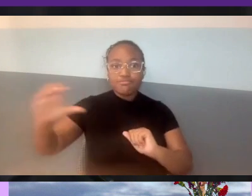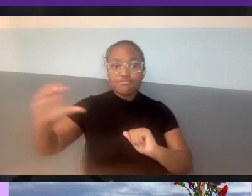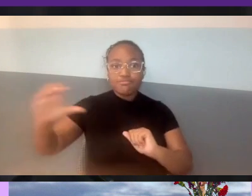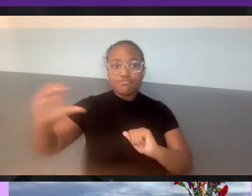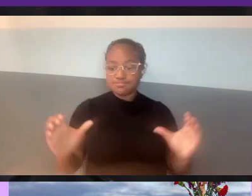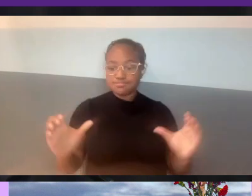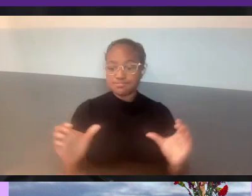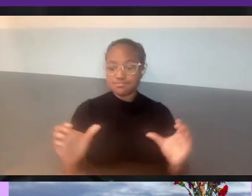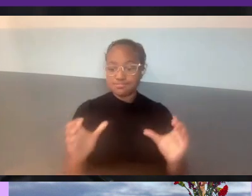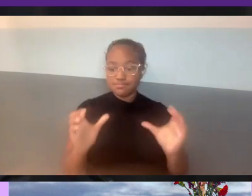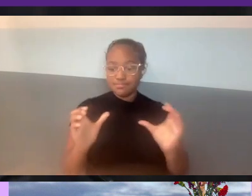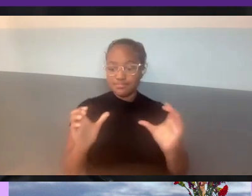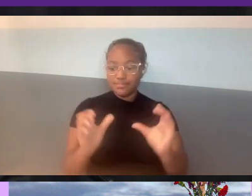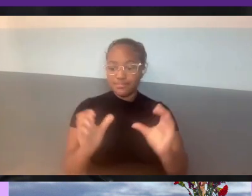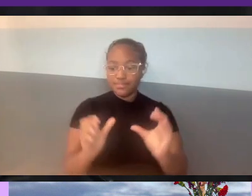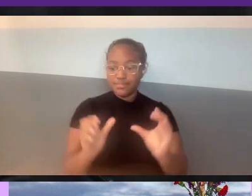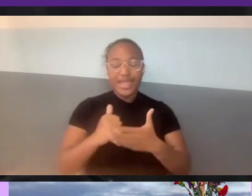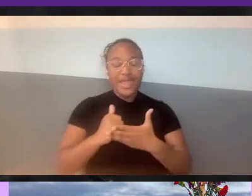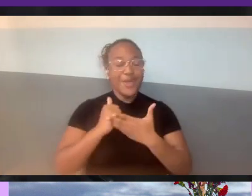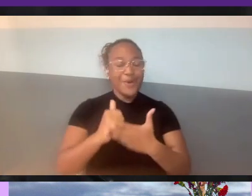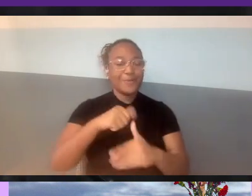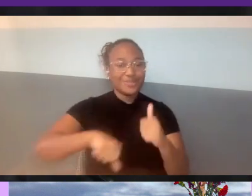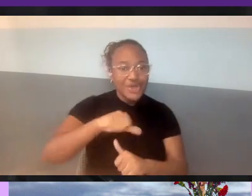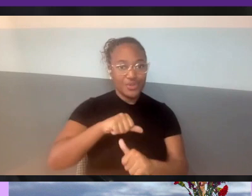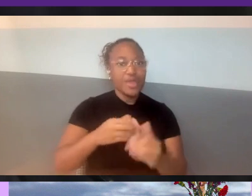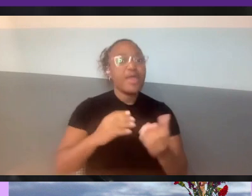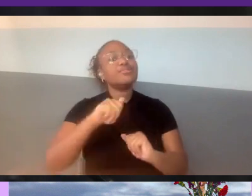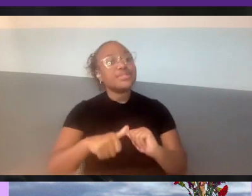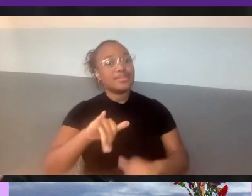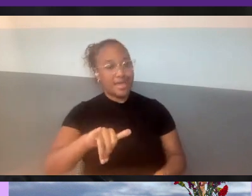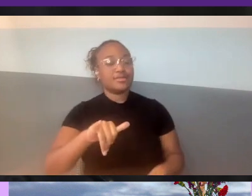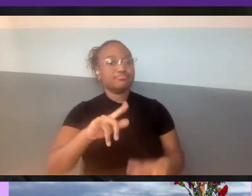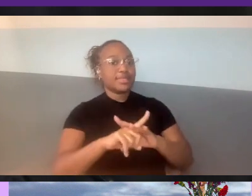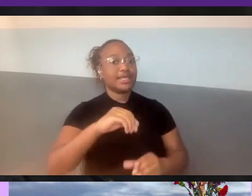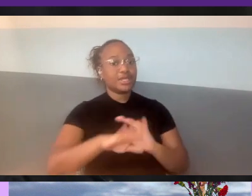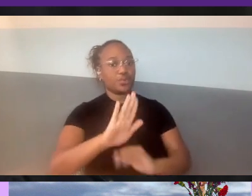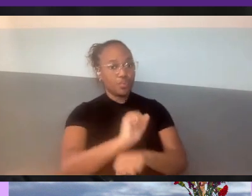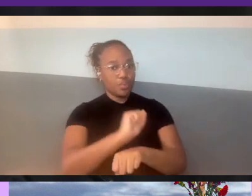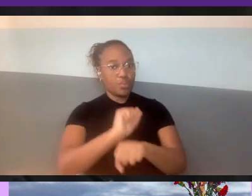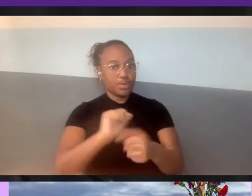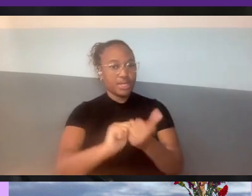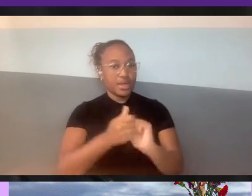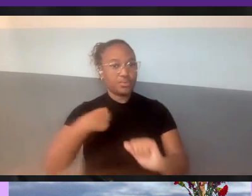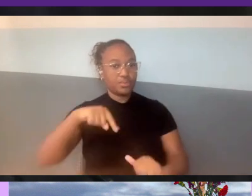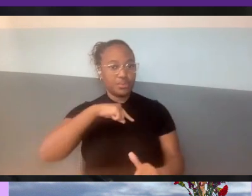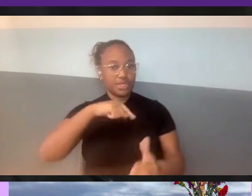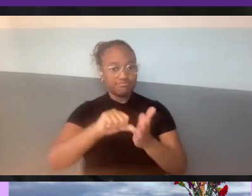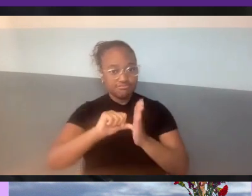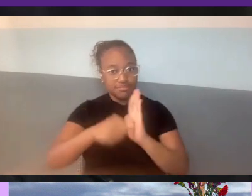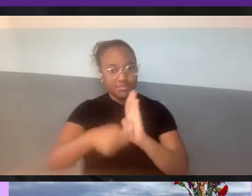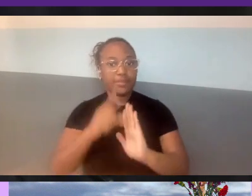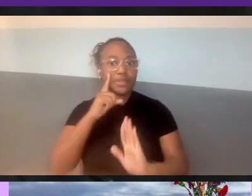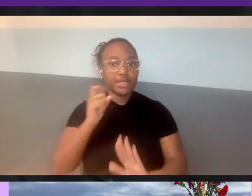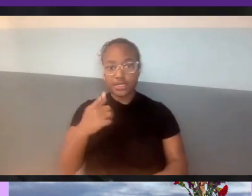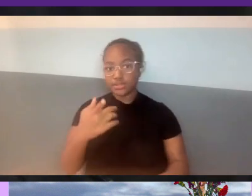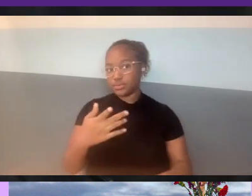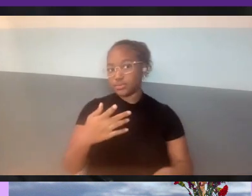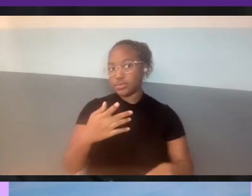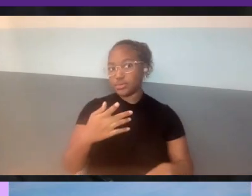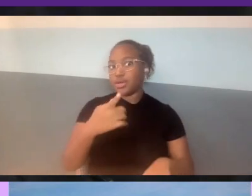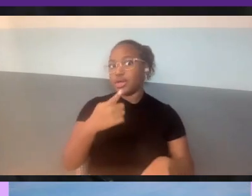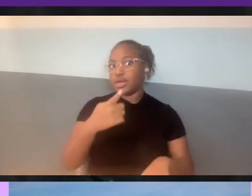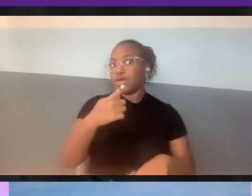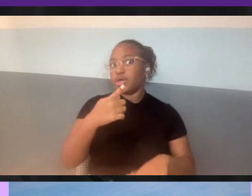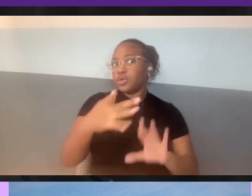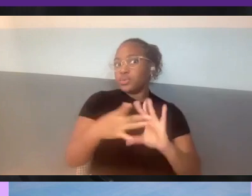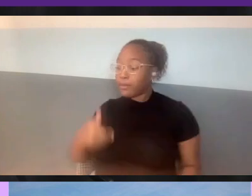work? You know, how do we actually amplify? Because you say just an artist, and I think anyone in this room says there's no such thing as just an artist. So let's just claim